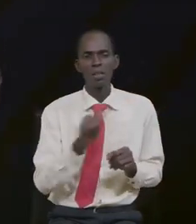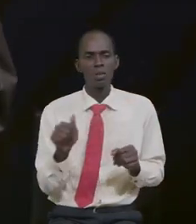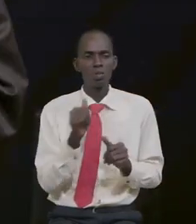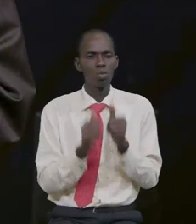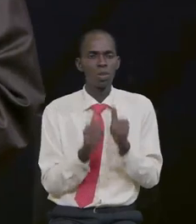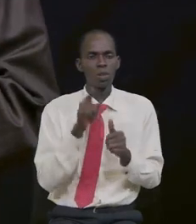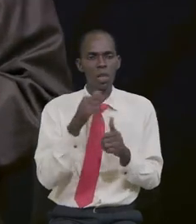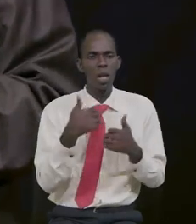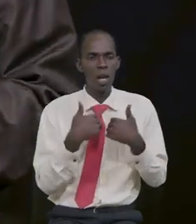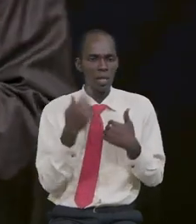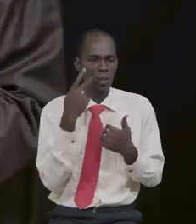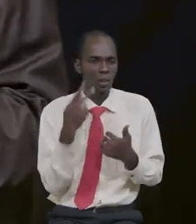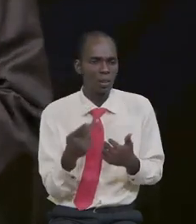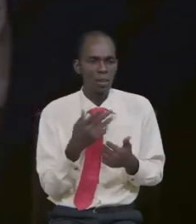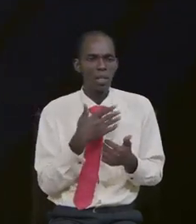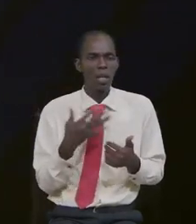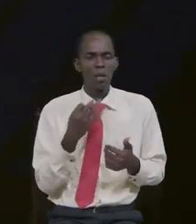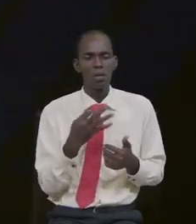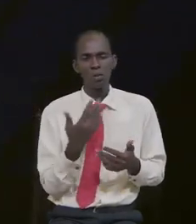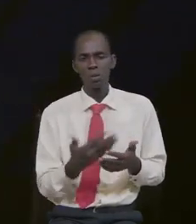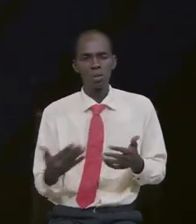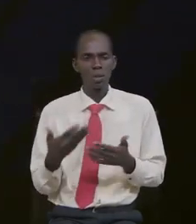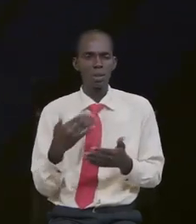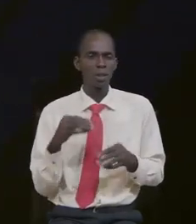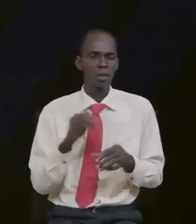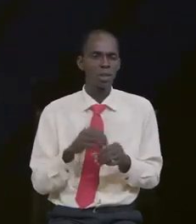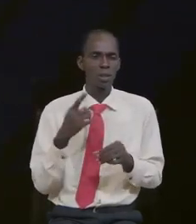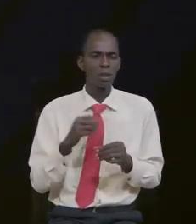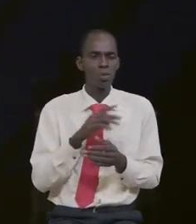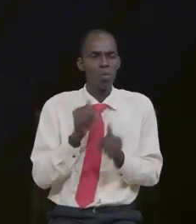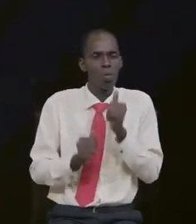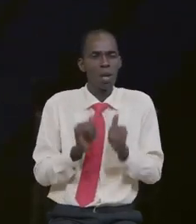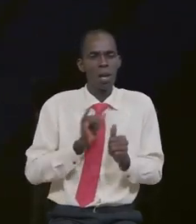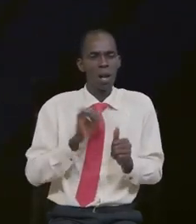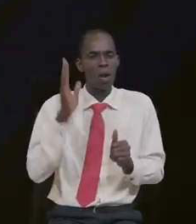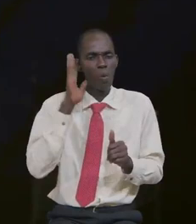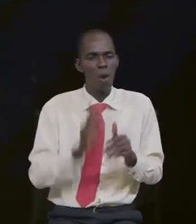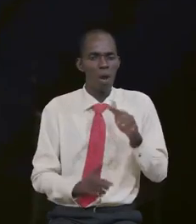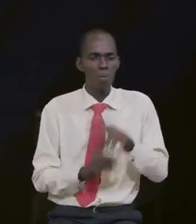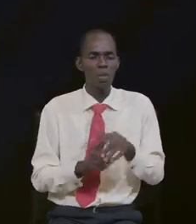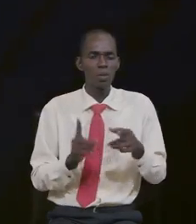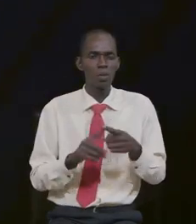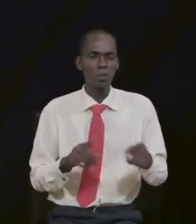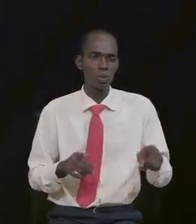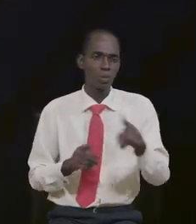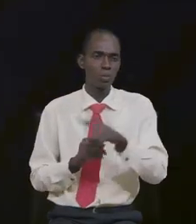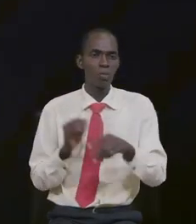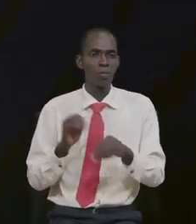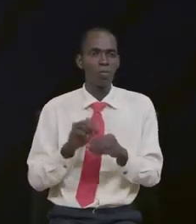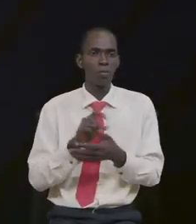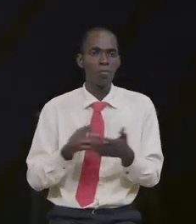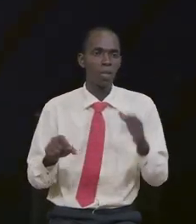seen, and of those things in the which I will appear unto thee. Verse 17, it